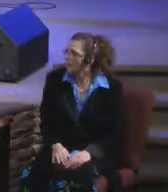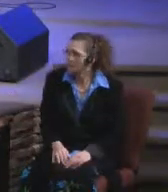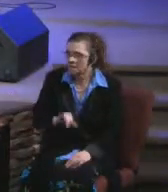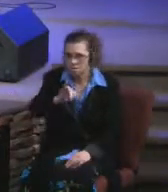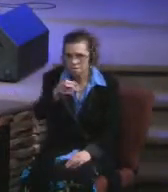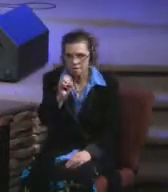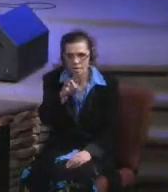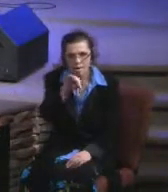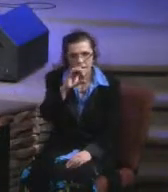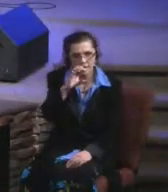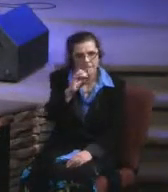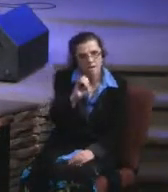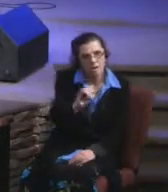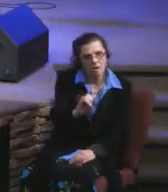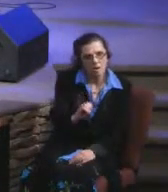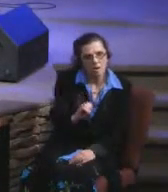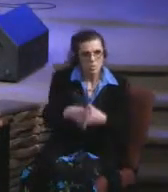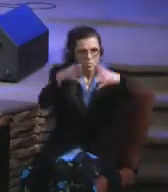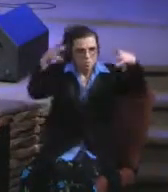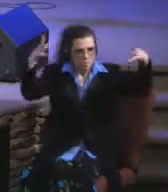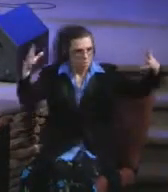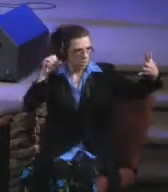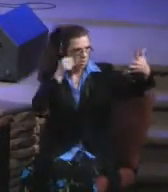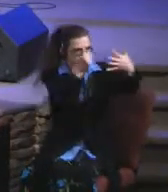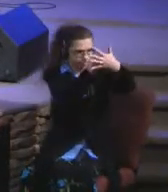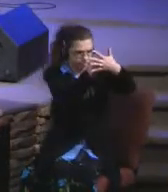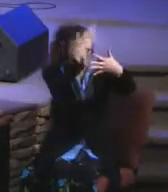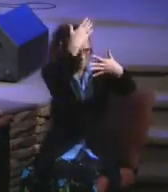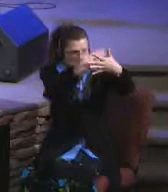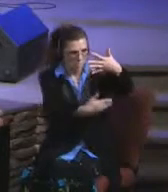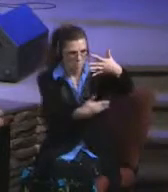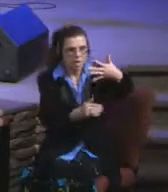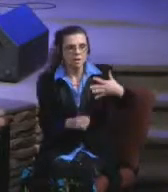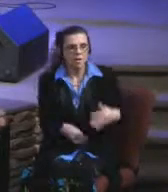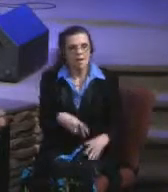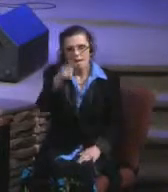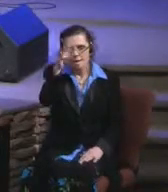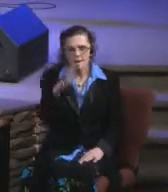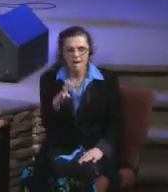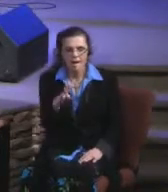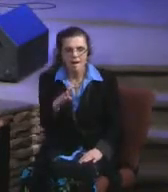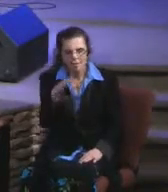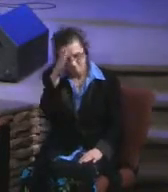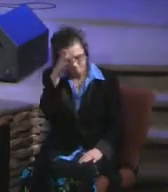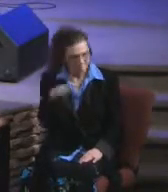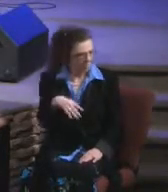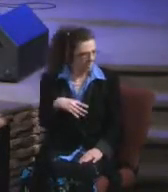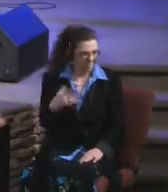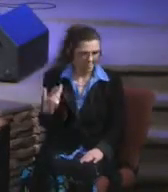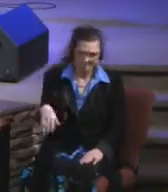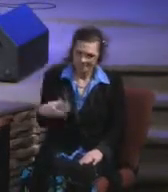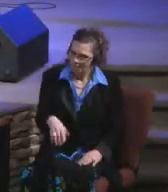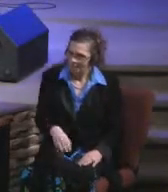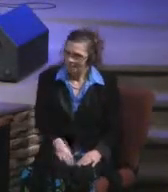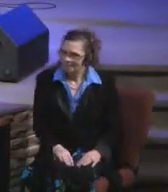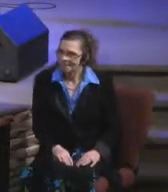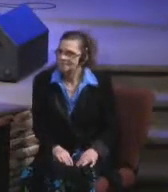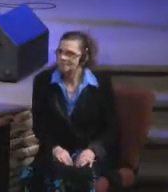Jericho was this huge obstacle that was in their way, and God, man, just